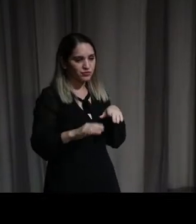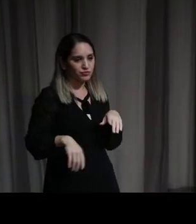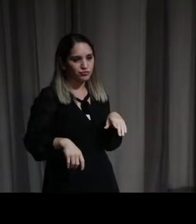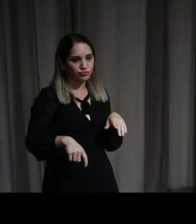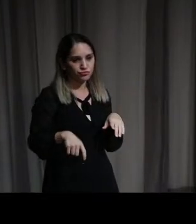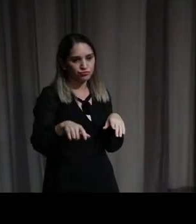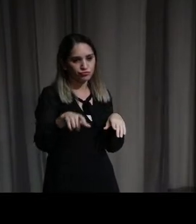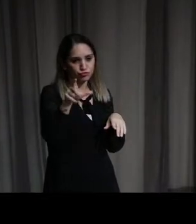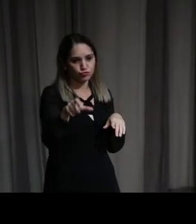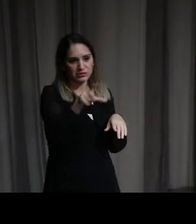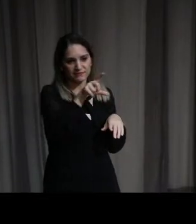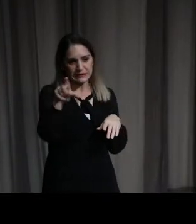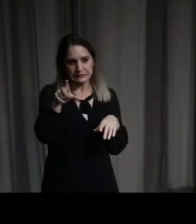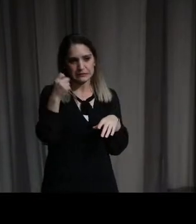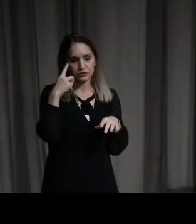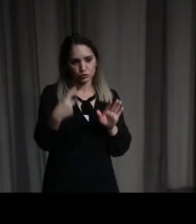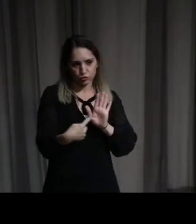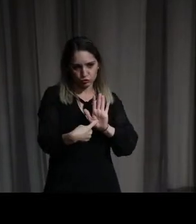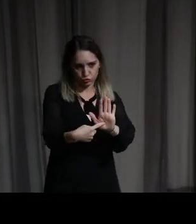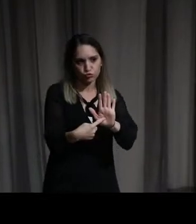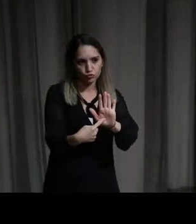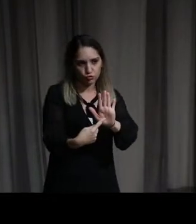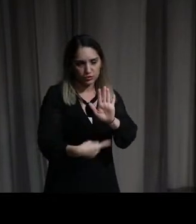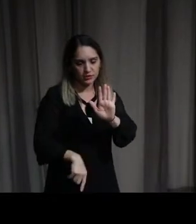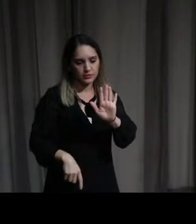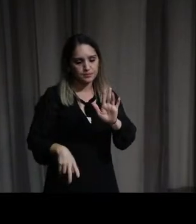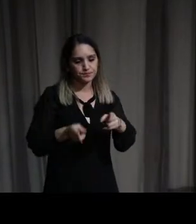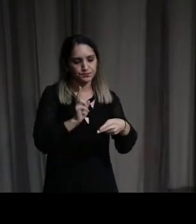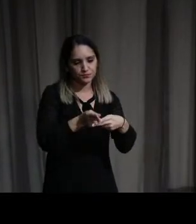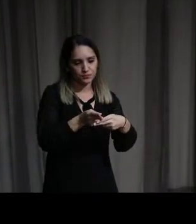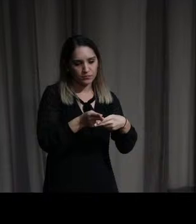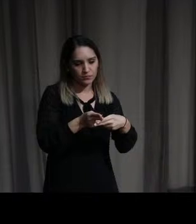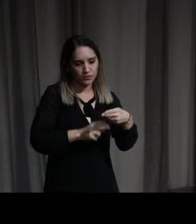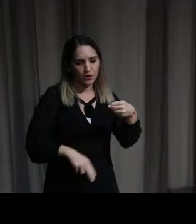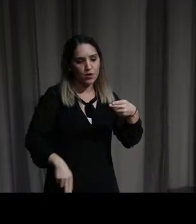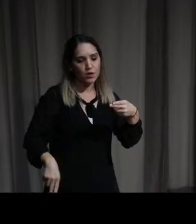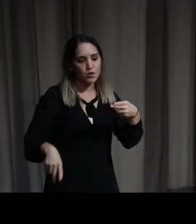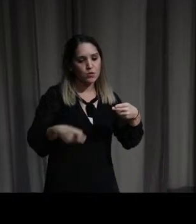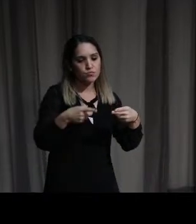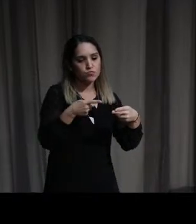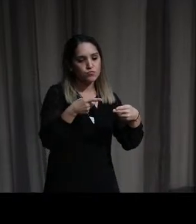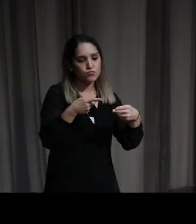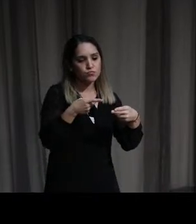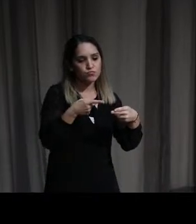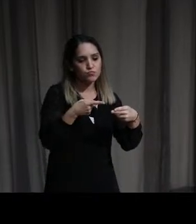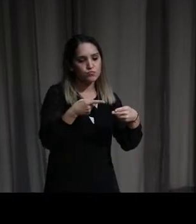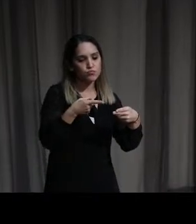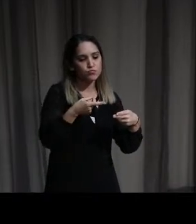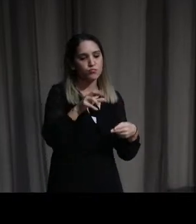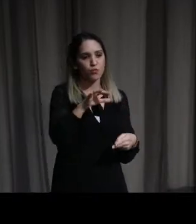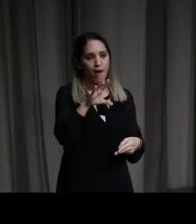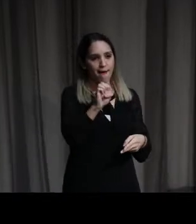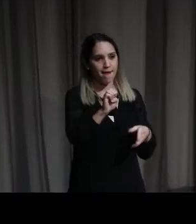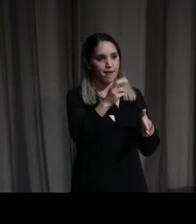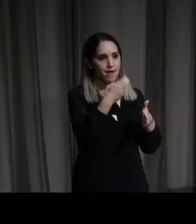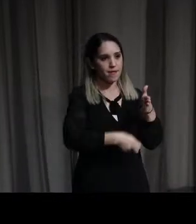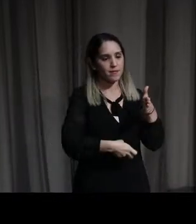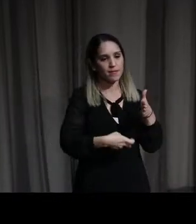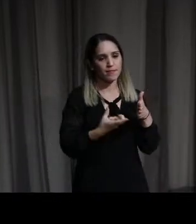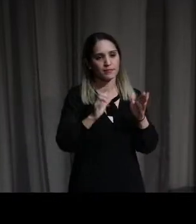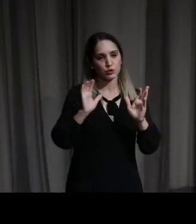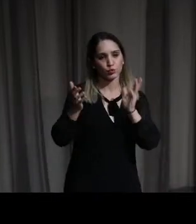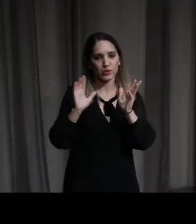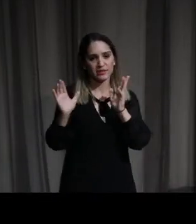show. It's called Christ Between the Thieves, Christ and the Good Thief. And you